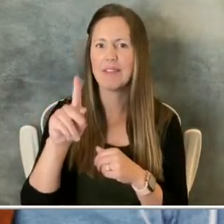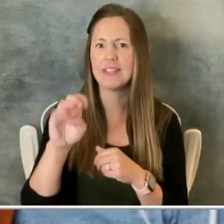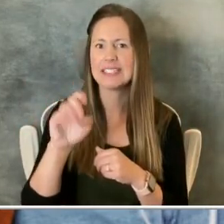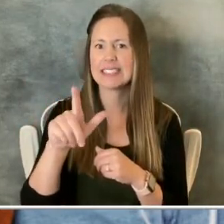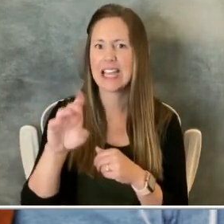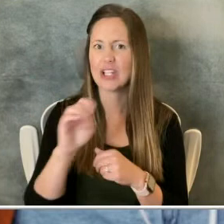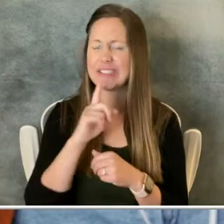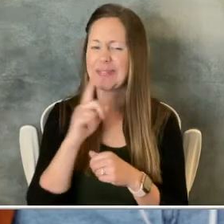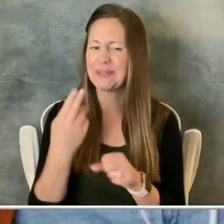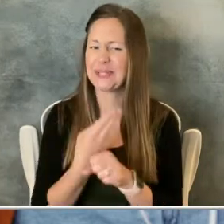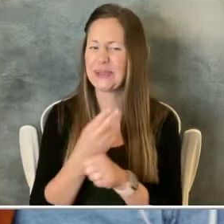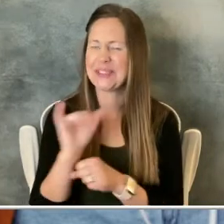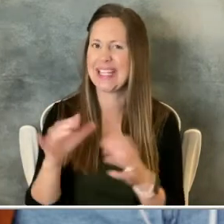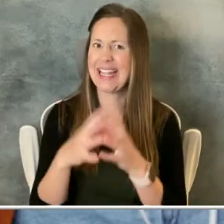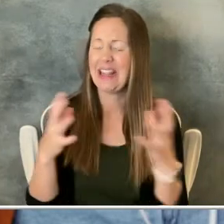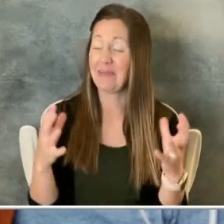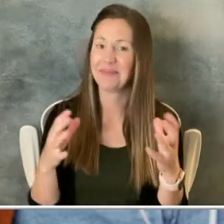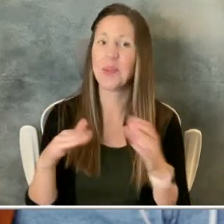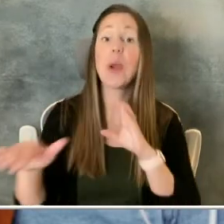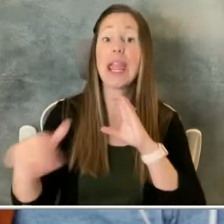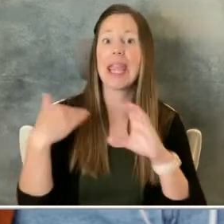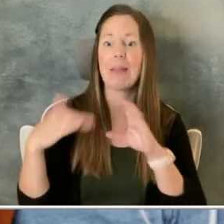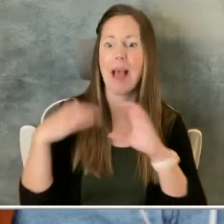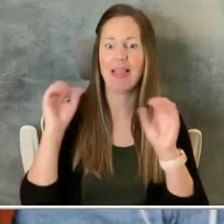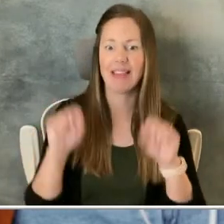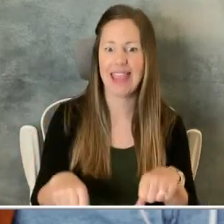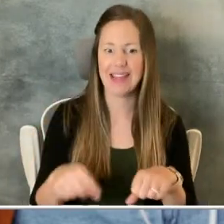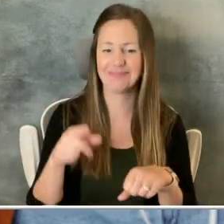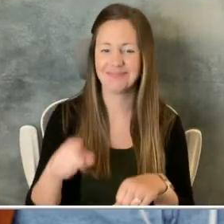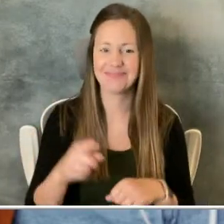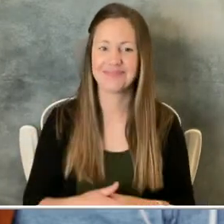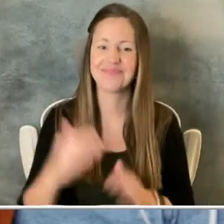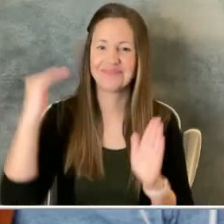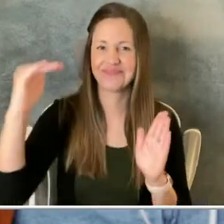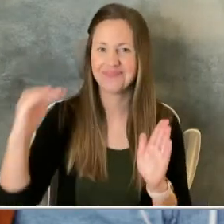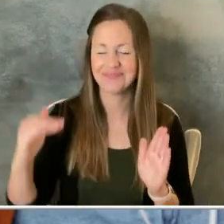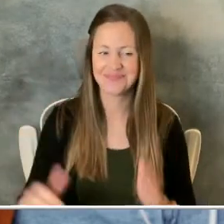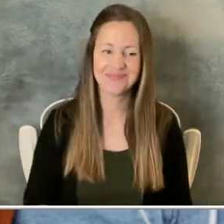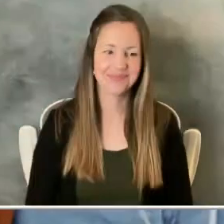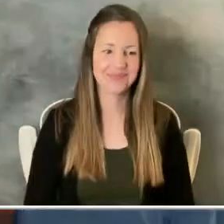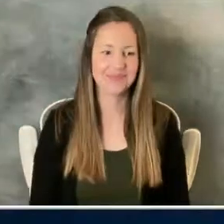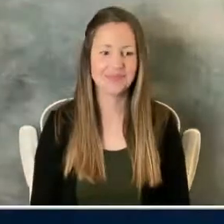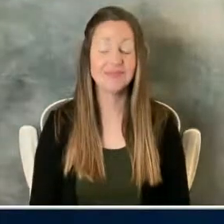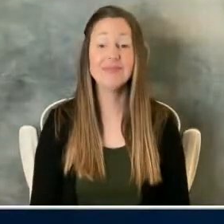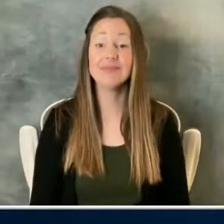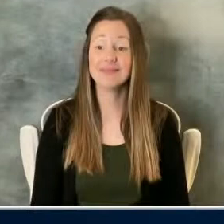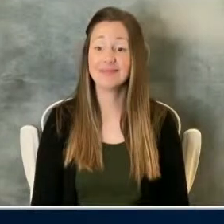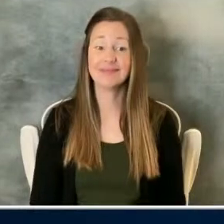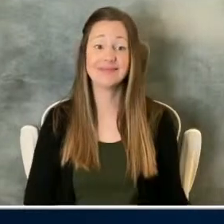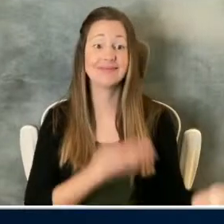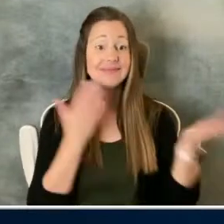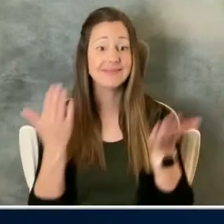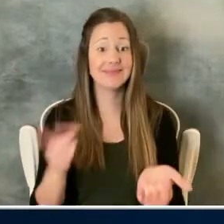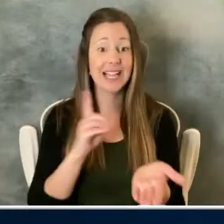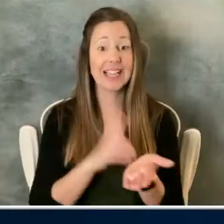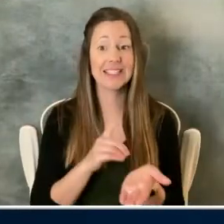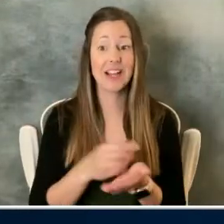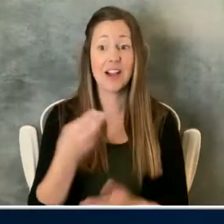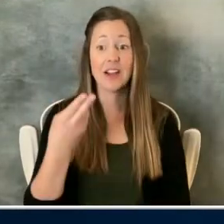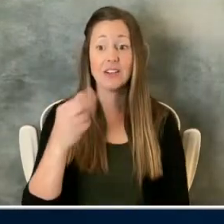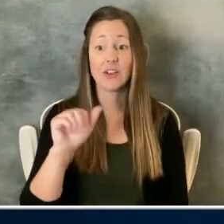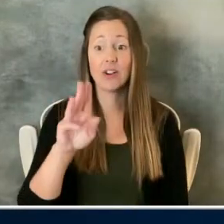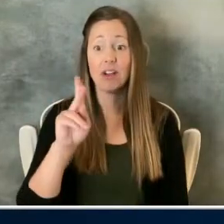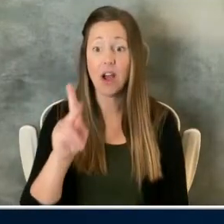or email us at the Medical News Network. All right. Dr. Hawkeye. Yeah. Man, I warned you.